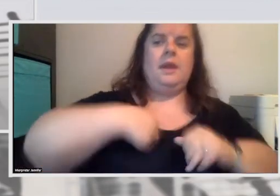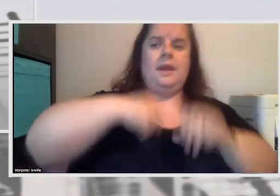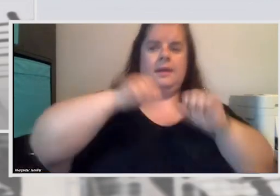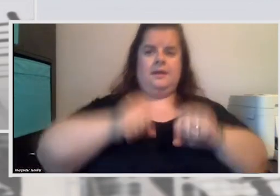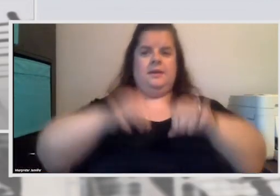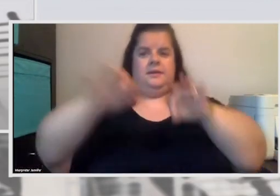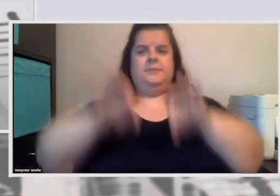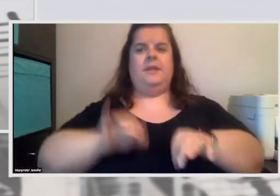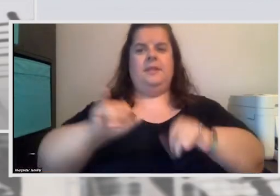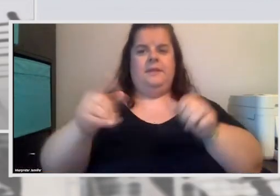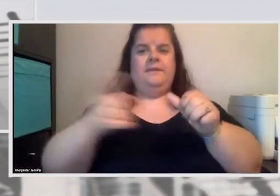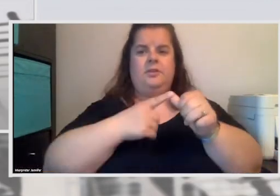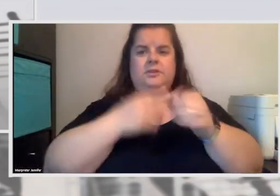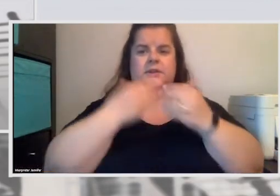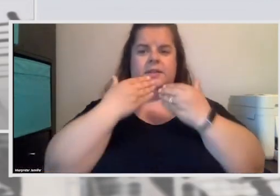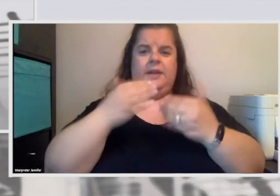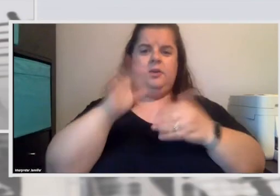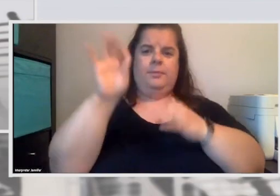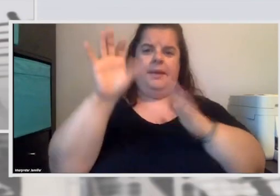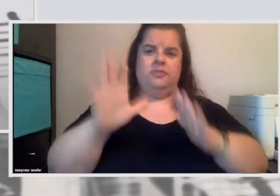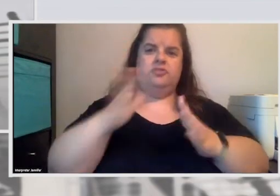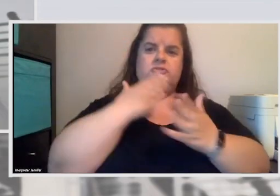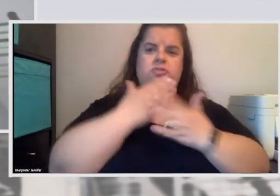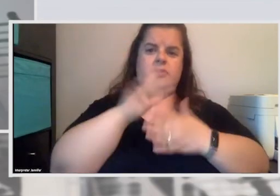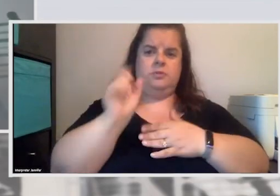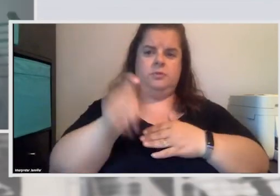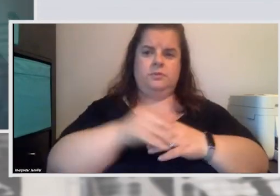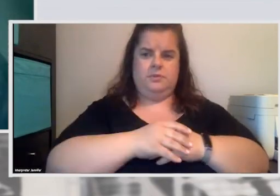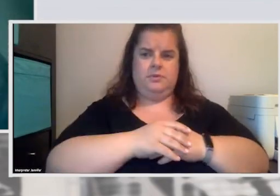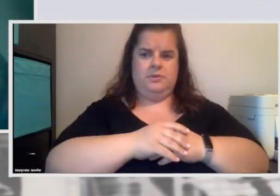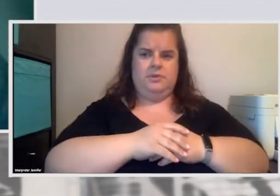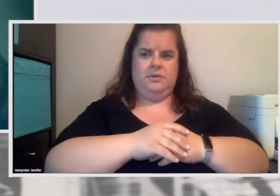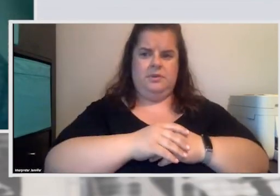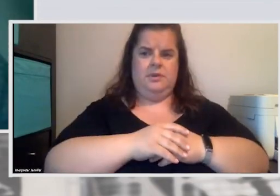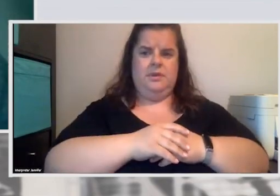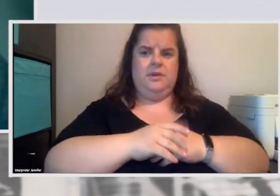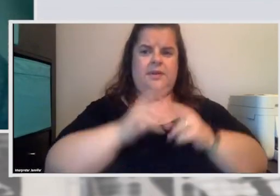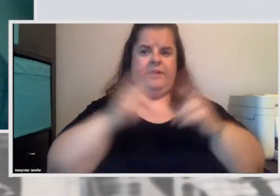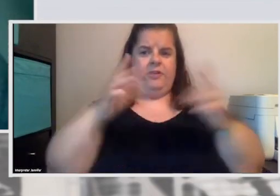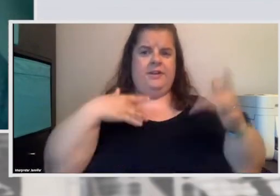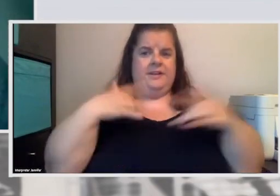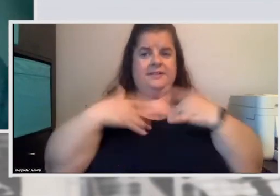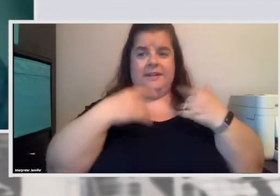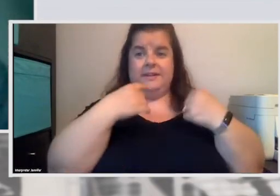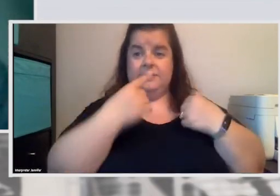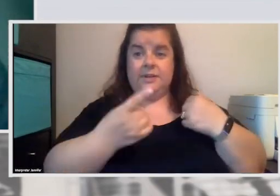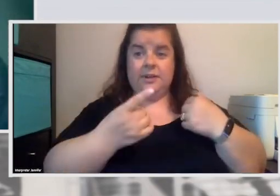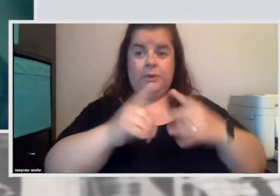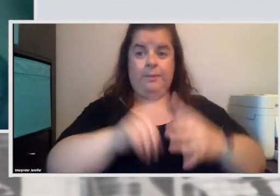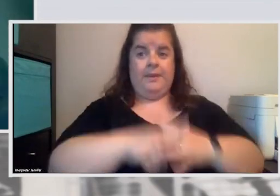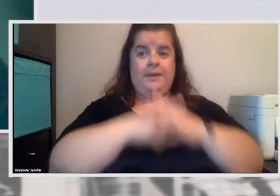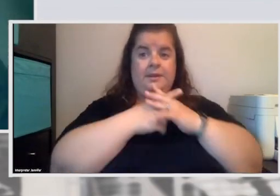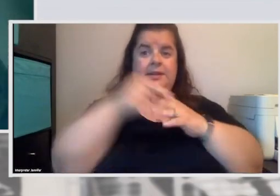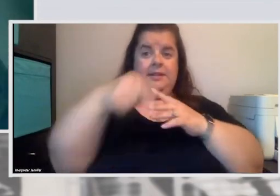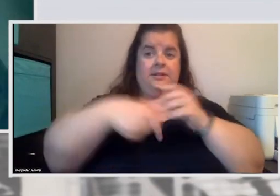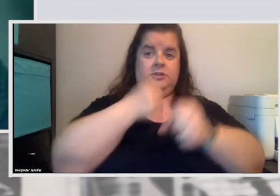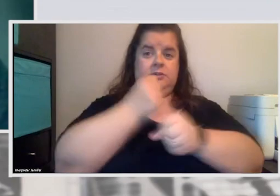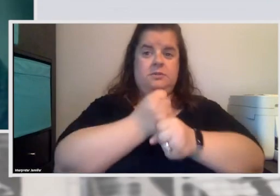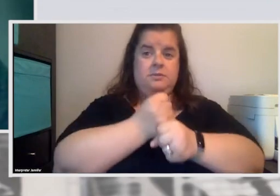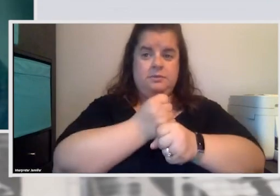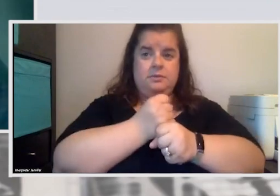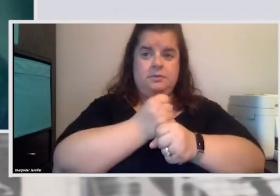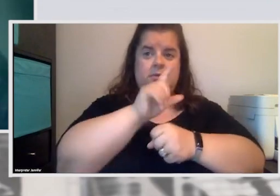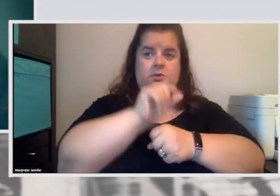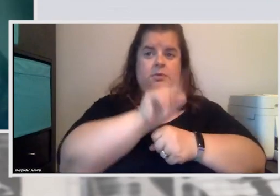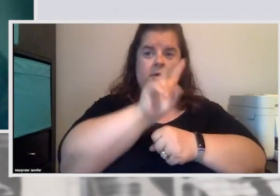thank you, Pastor Love. I think it's a great question. So I'm very excited to note that beginning this year,